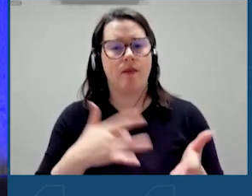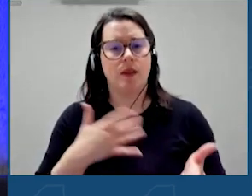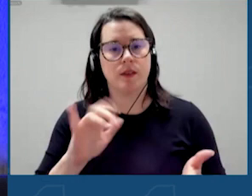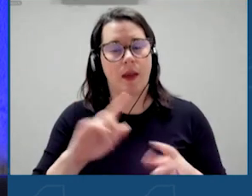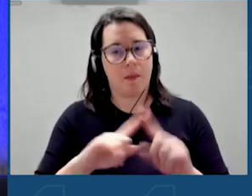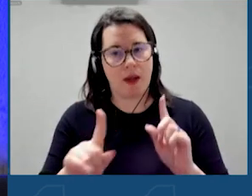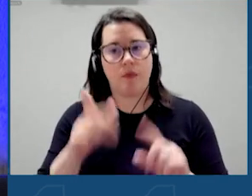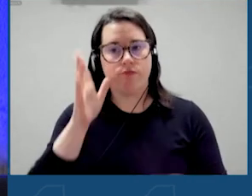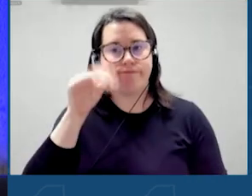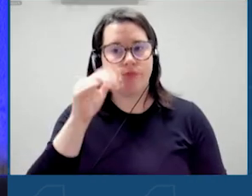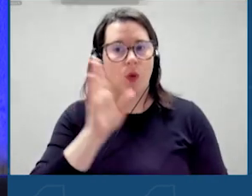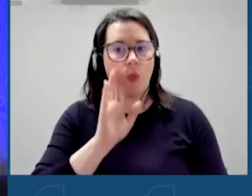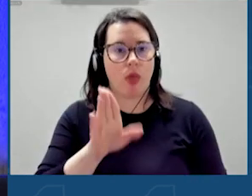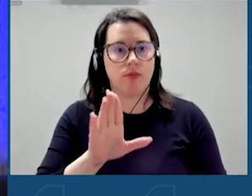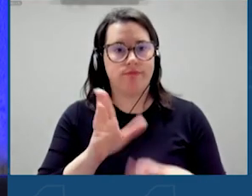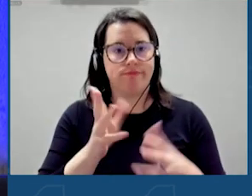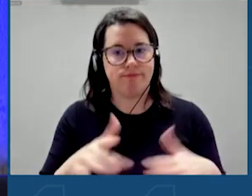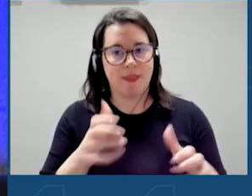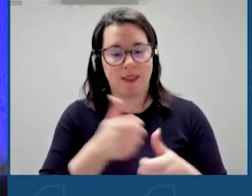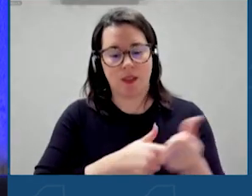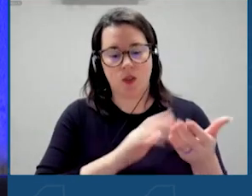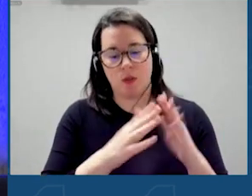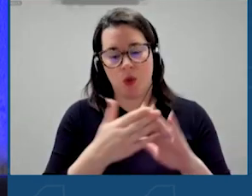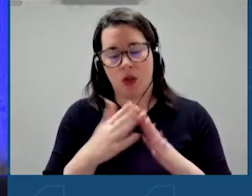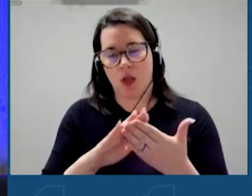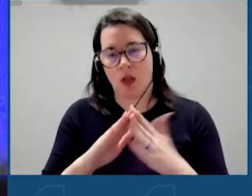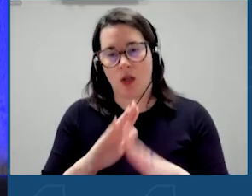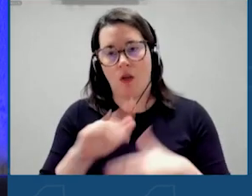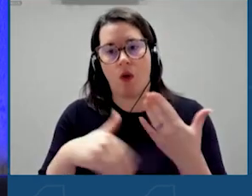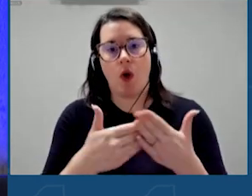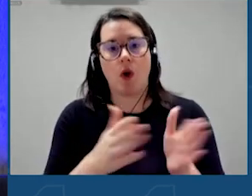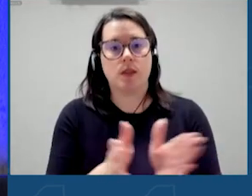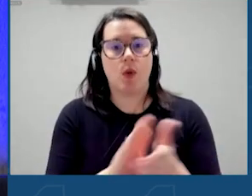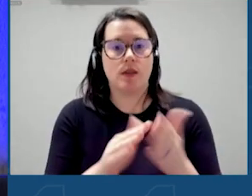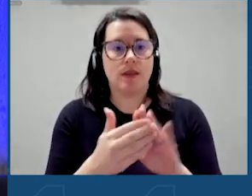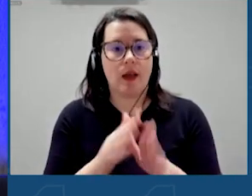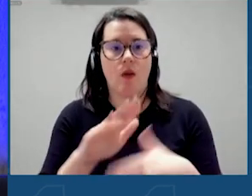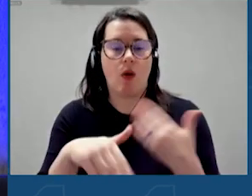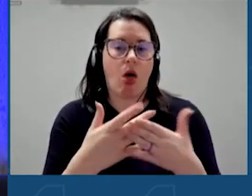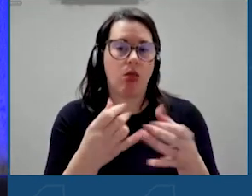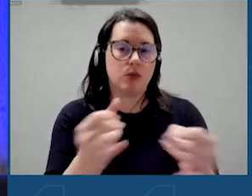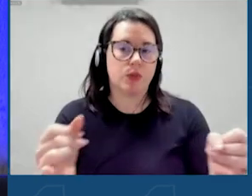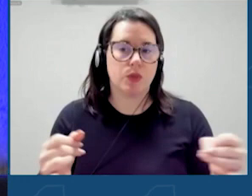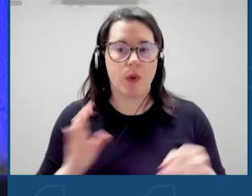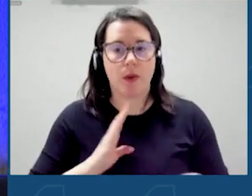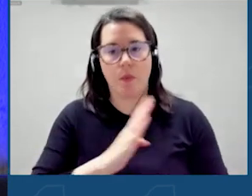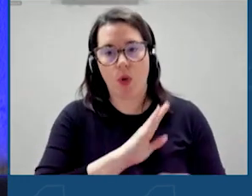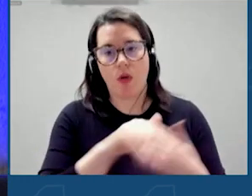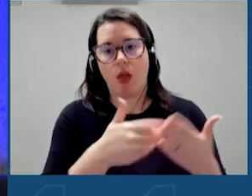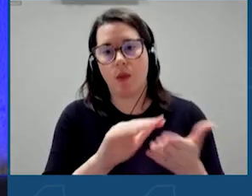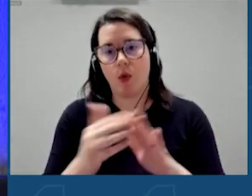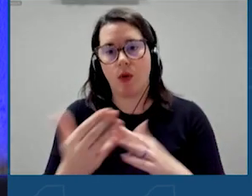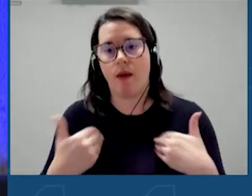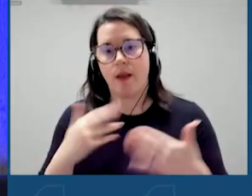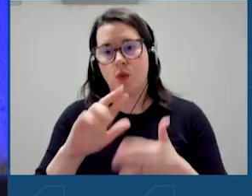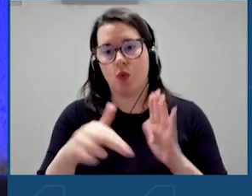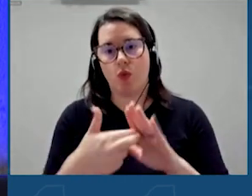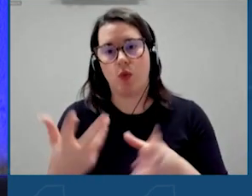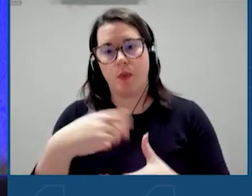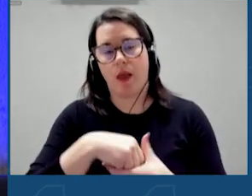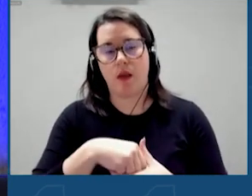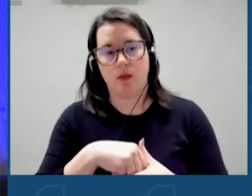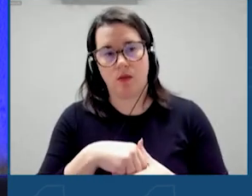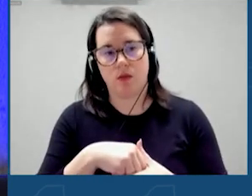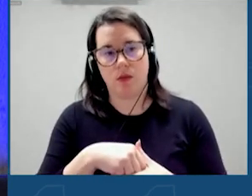because every community, every small town, every local zoning board, every planning board, every community has a role to play, and